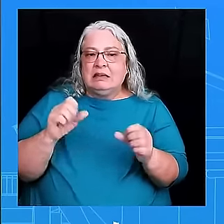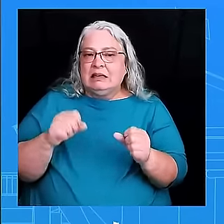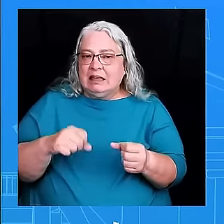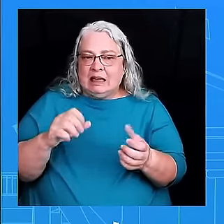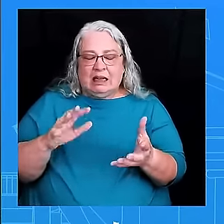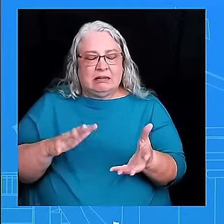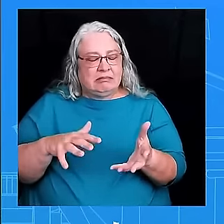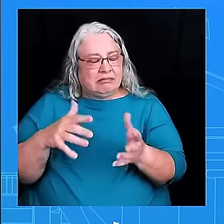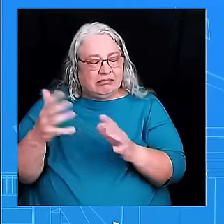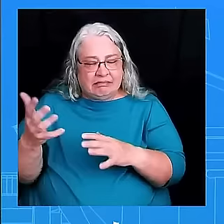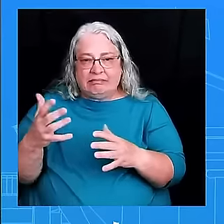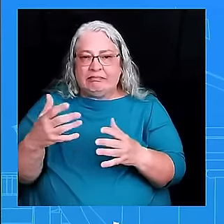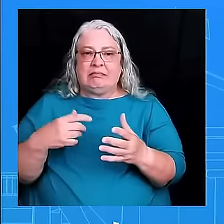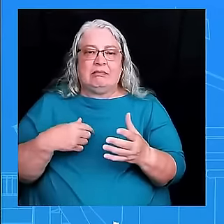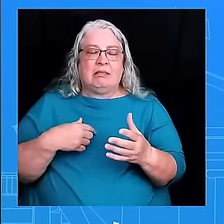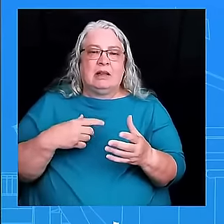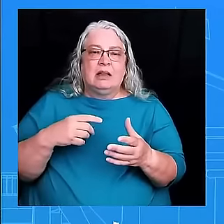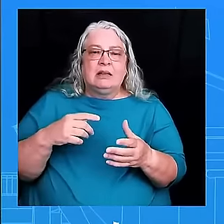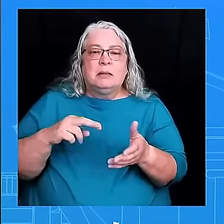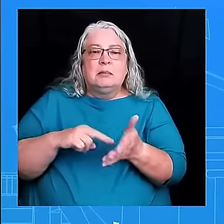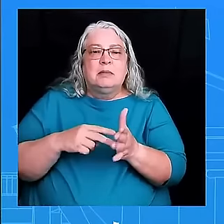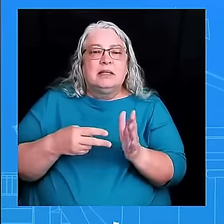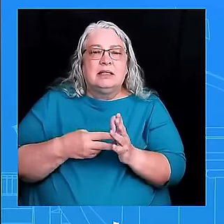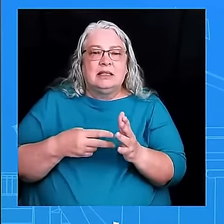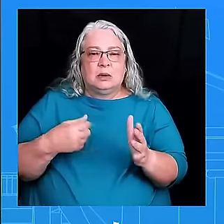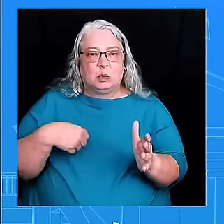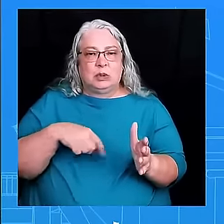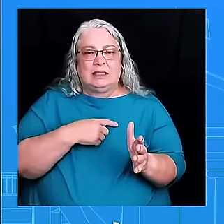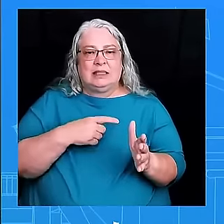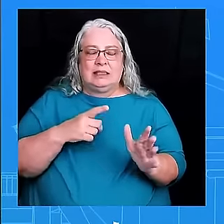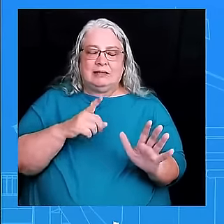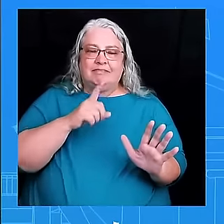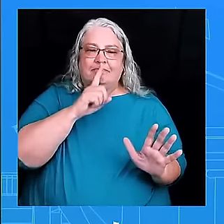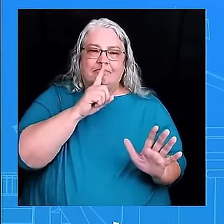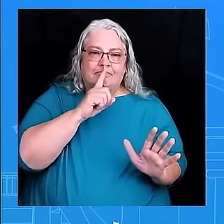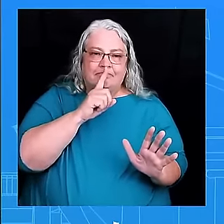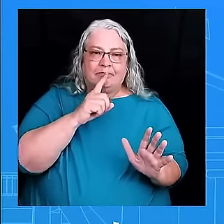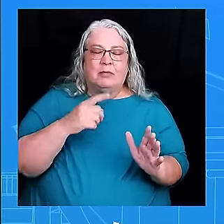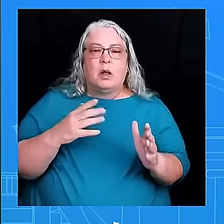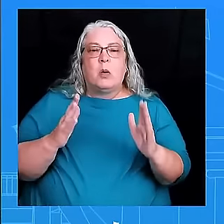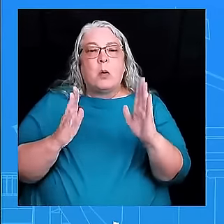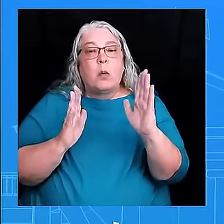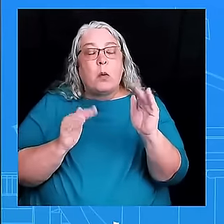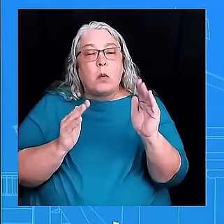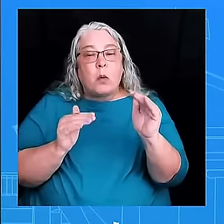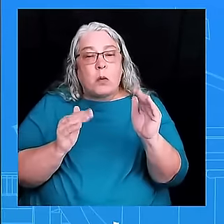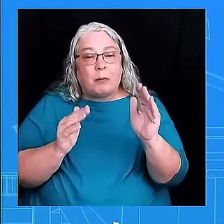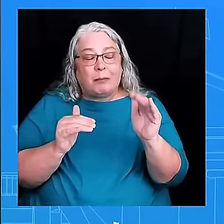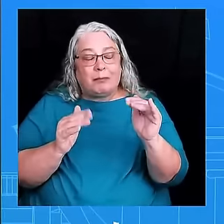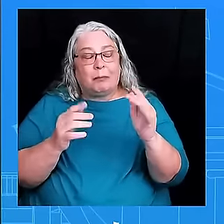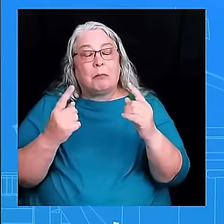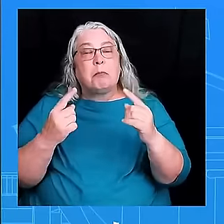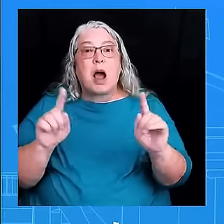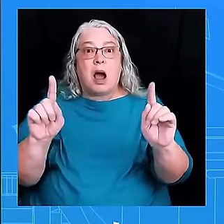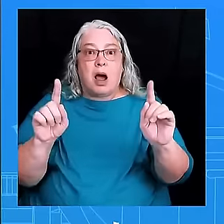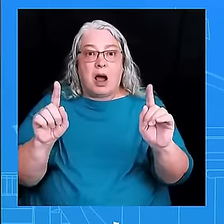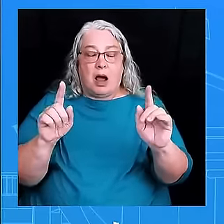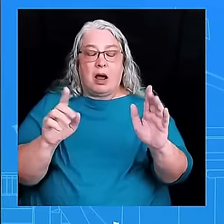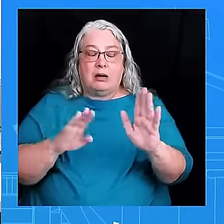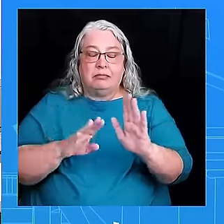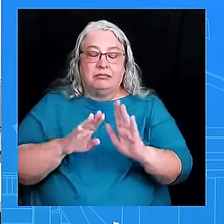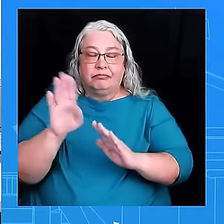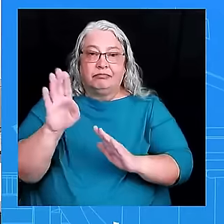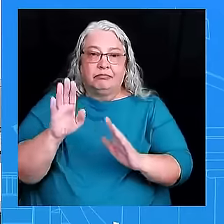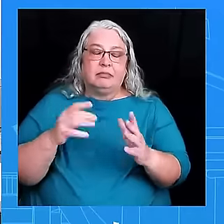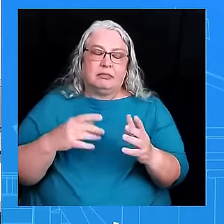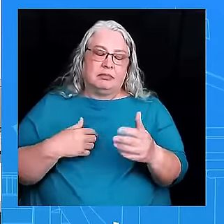our breath and crossed our fingers until just a couple hours ago. Yeah. Jake, I wanted to ask about arms control treaties. It seems like